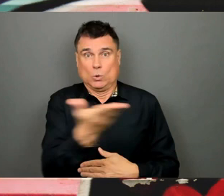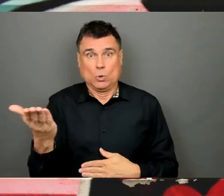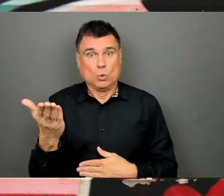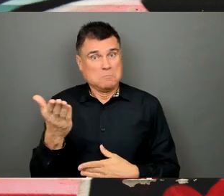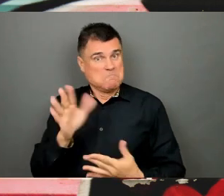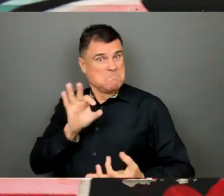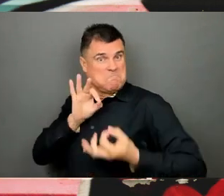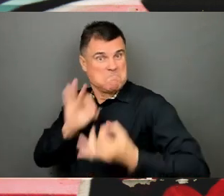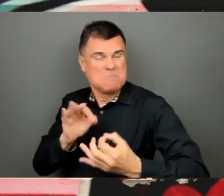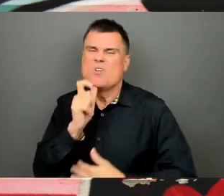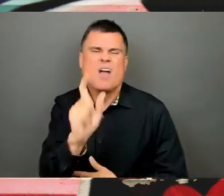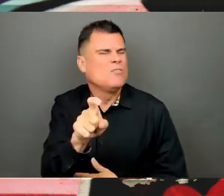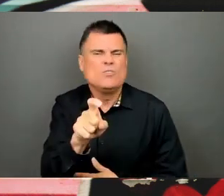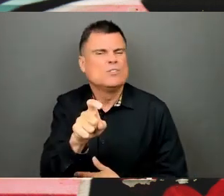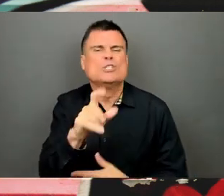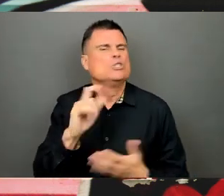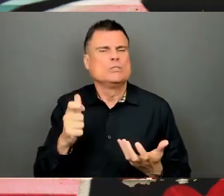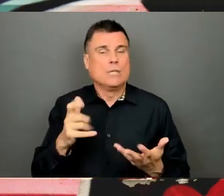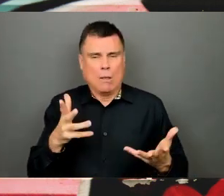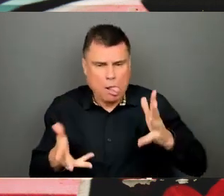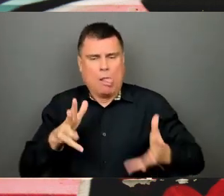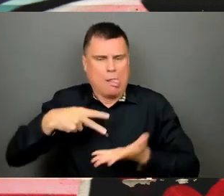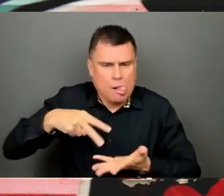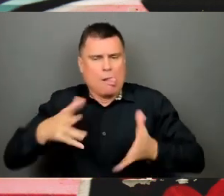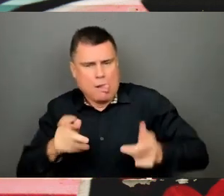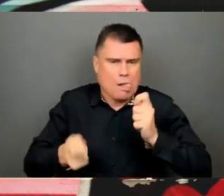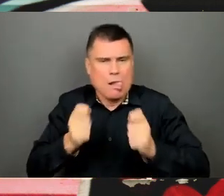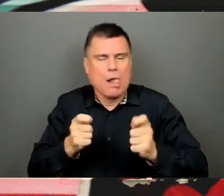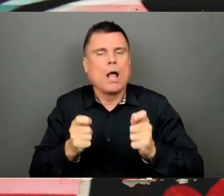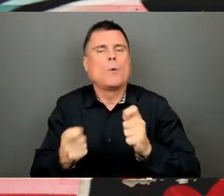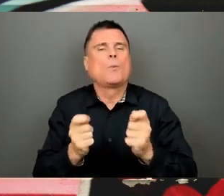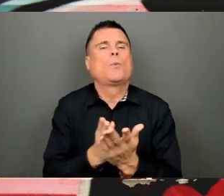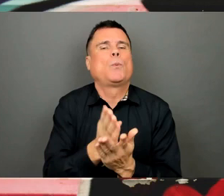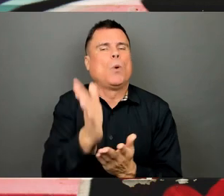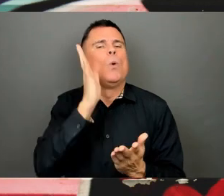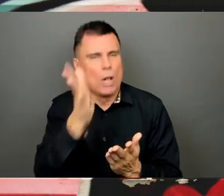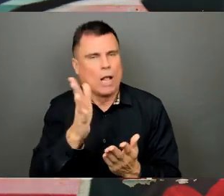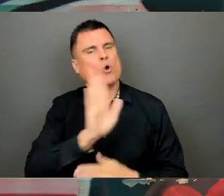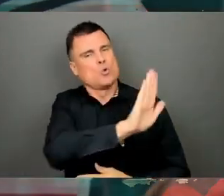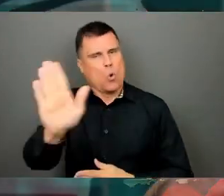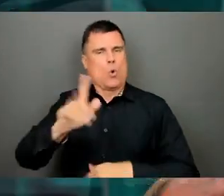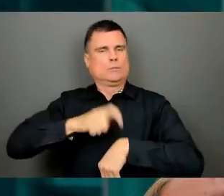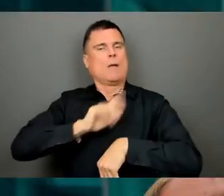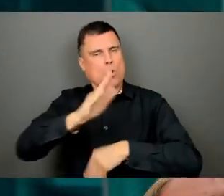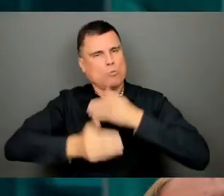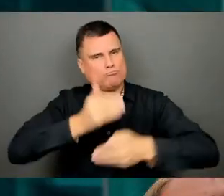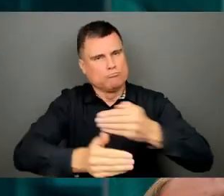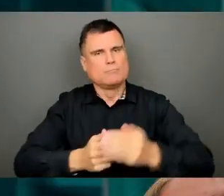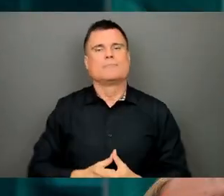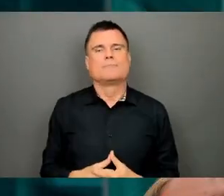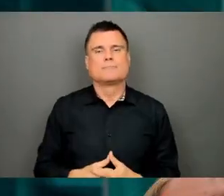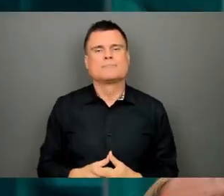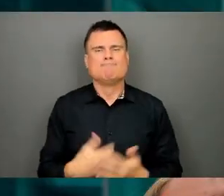hip-hop. This soul has bred what has arguably become the most influential and popular subculture of this generation. We welcome you to come